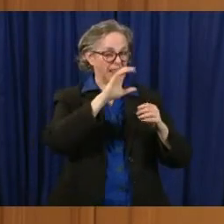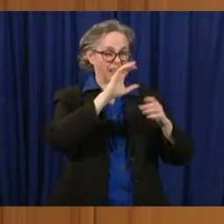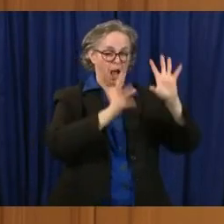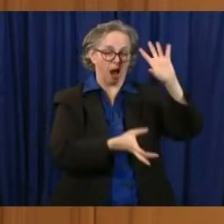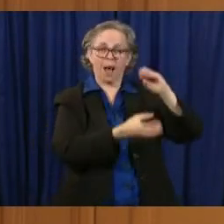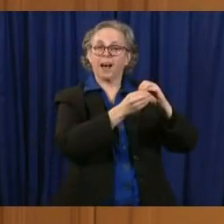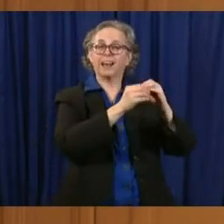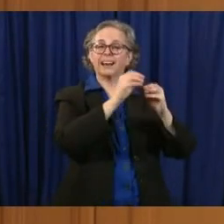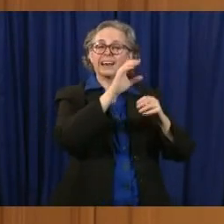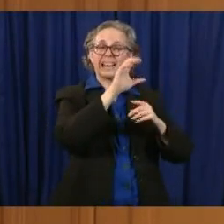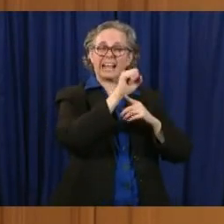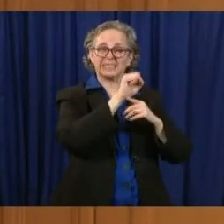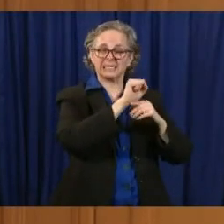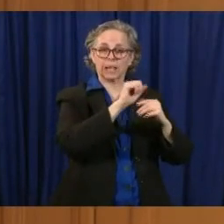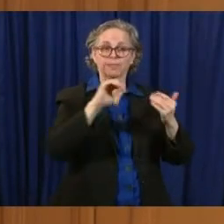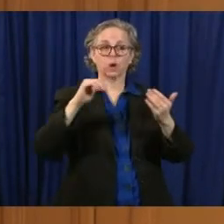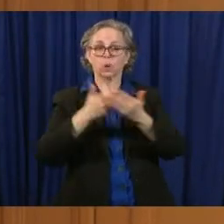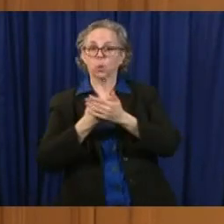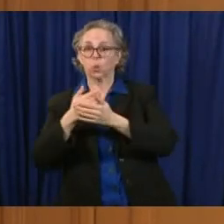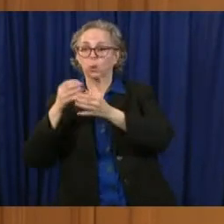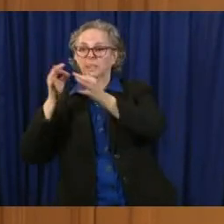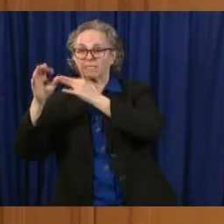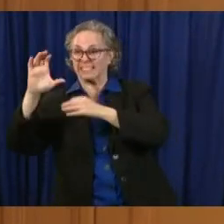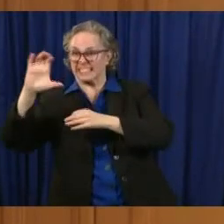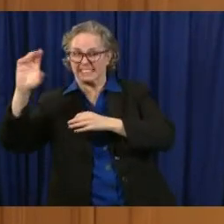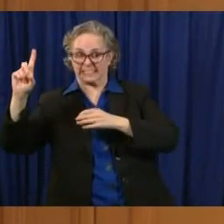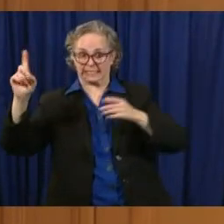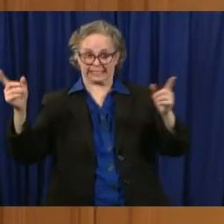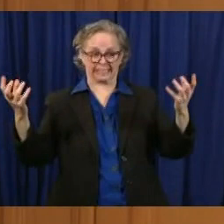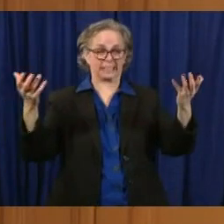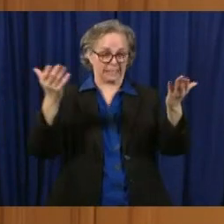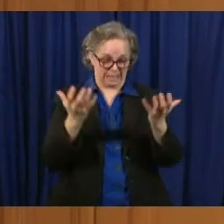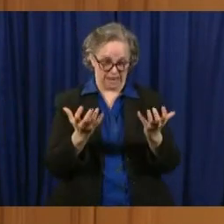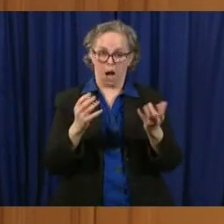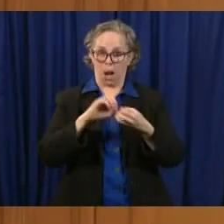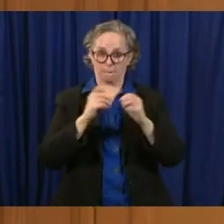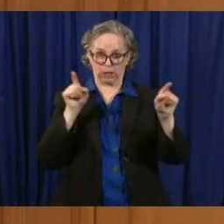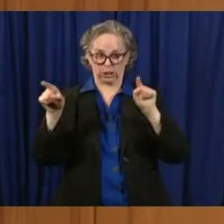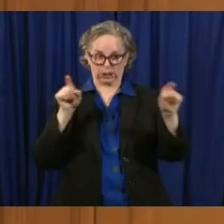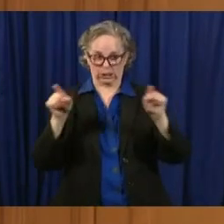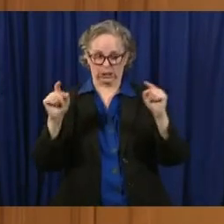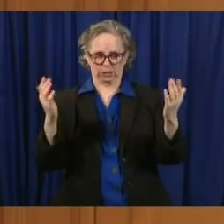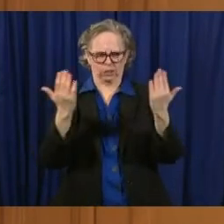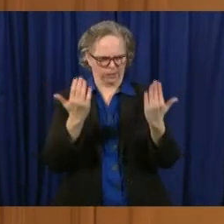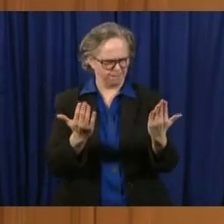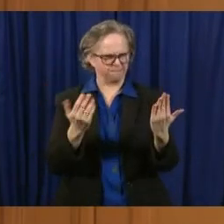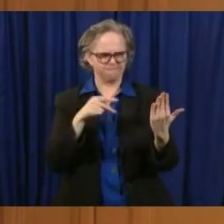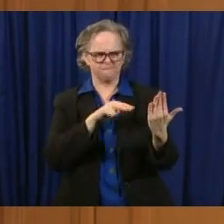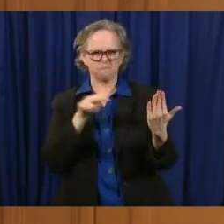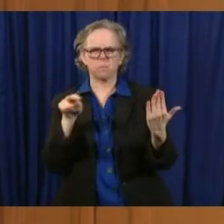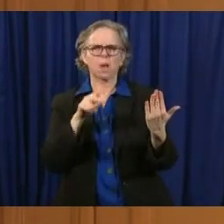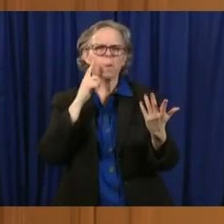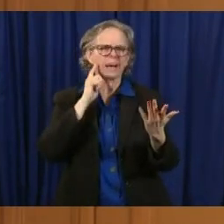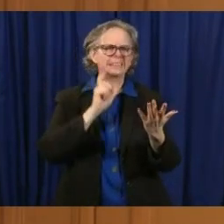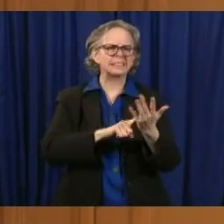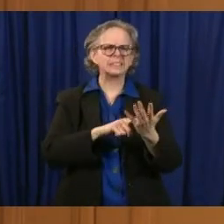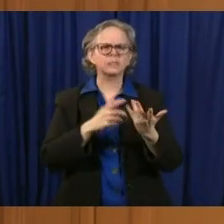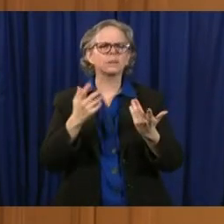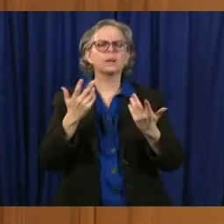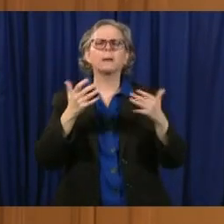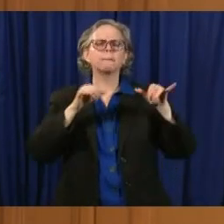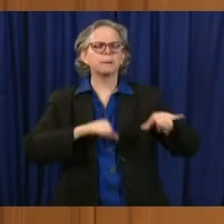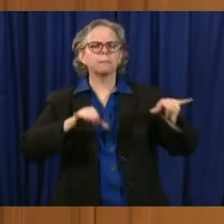CDC definition of a case. And what we're doing again is really following the trend. The good news is we're